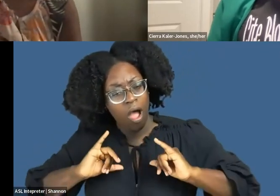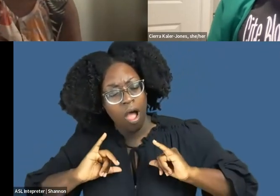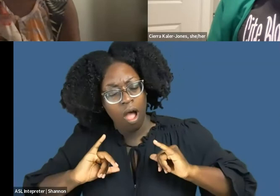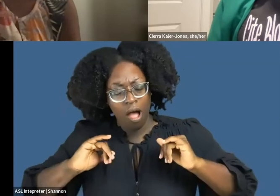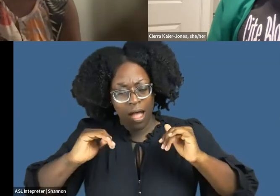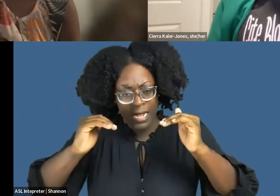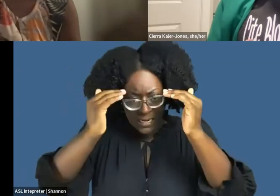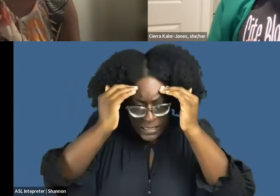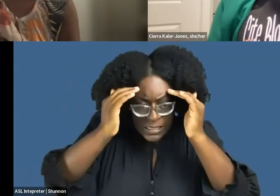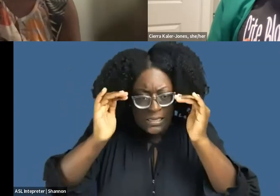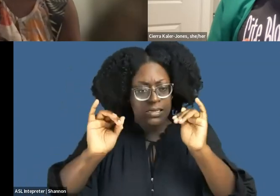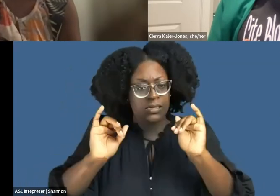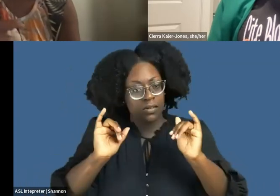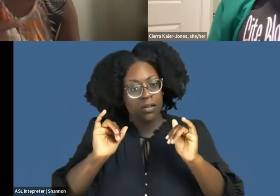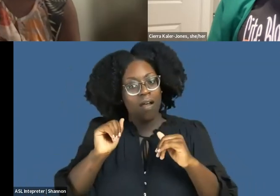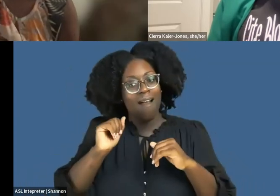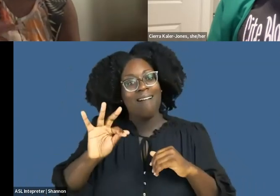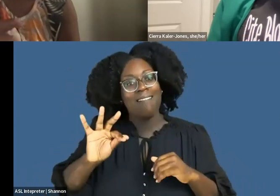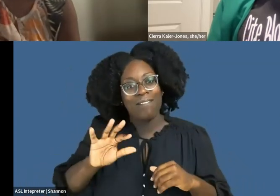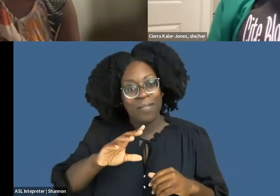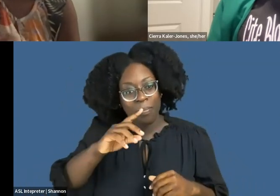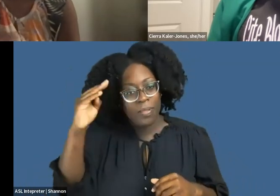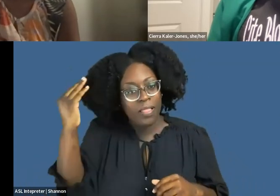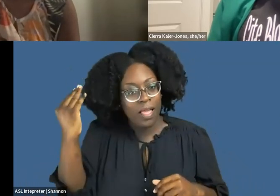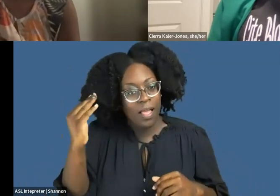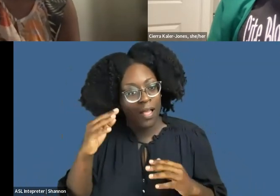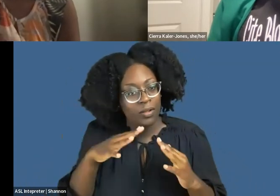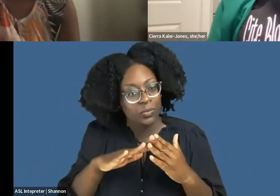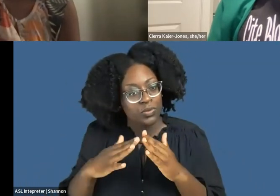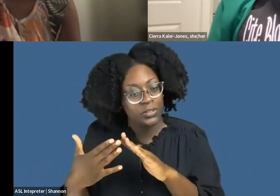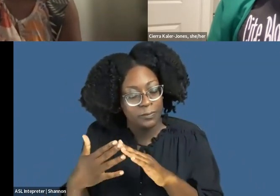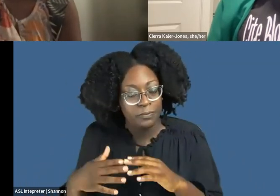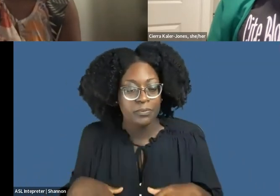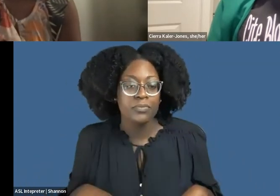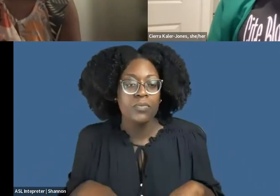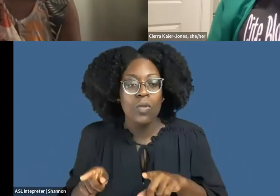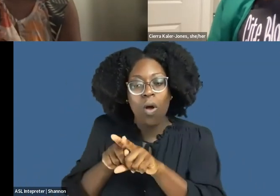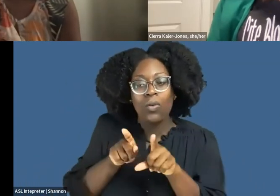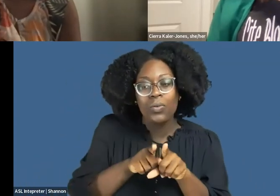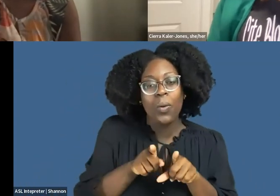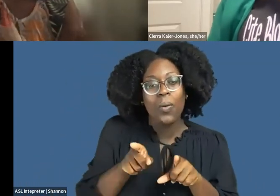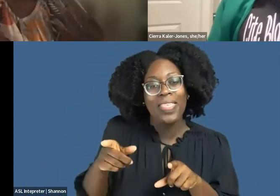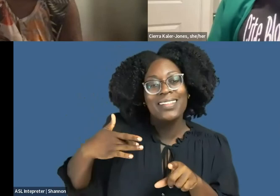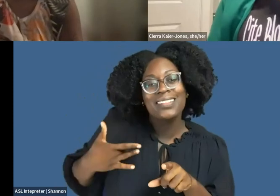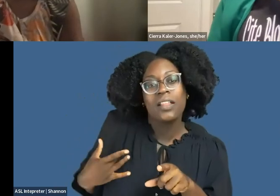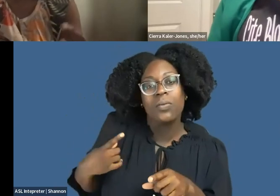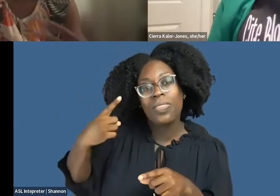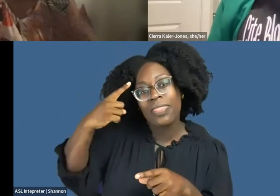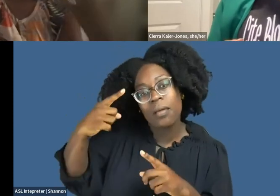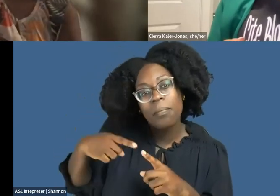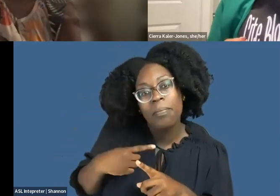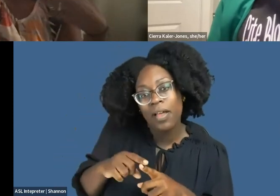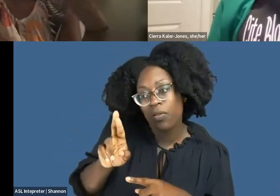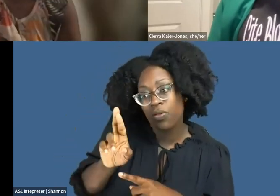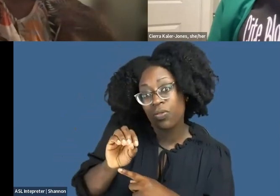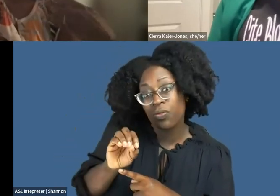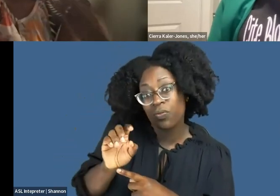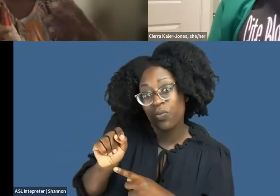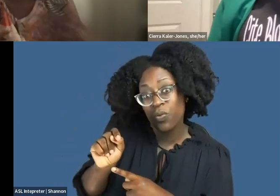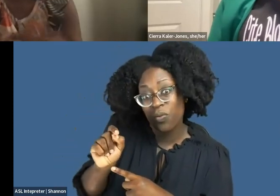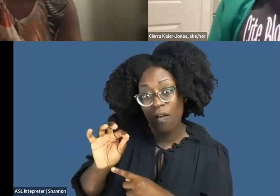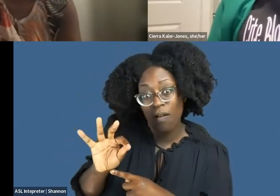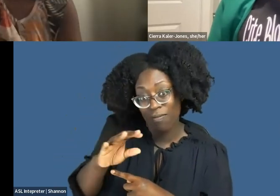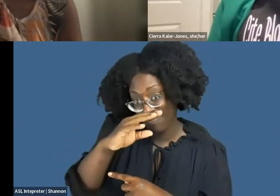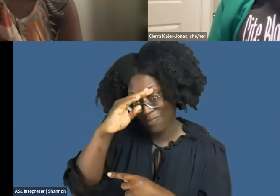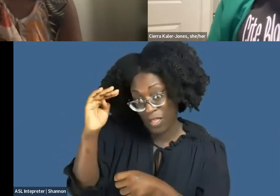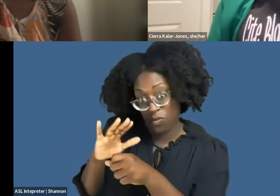Usually their historical thing that they think was the root of oppression is quite different, which is a testament to them kind of rethinking in